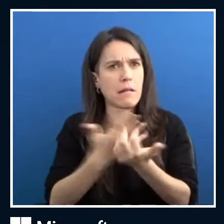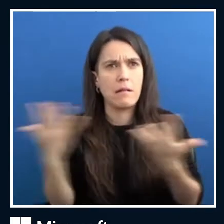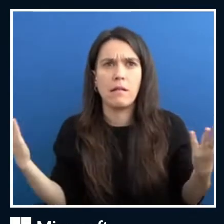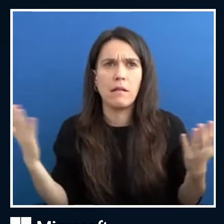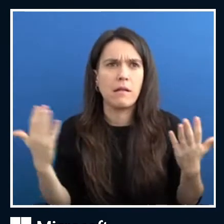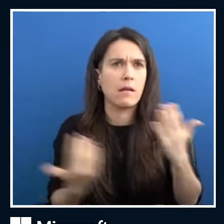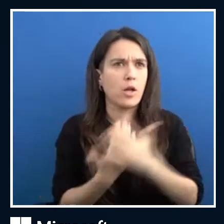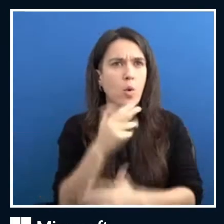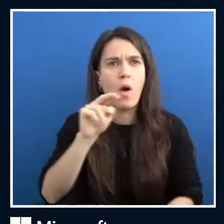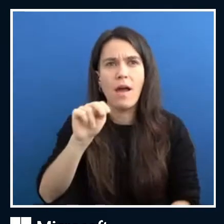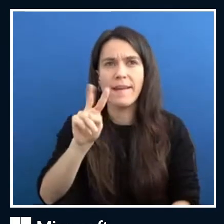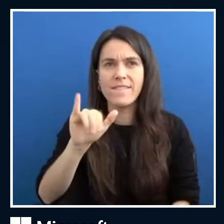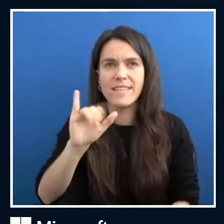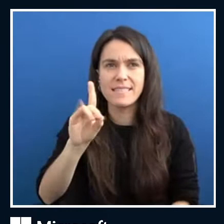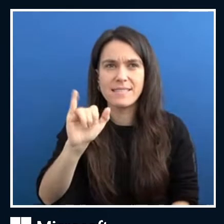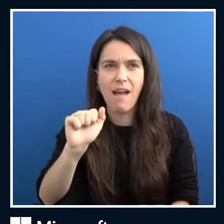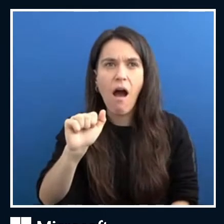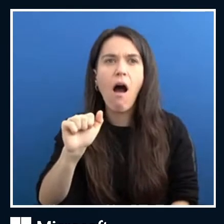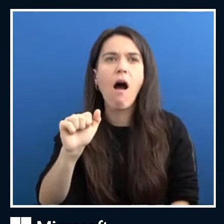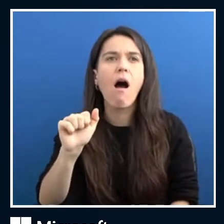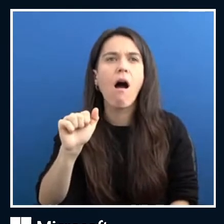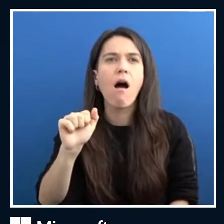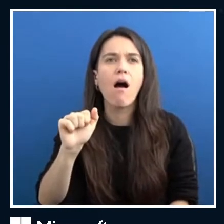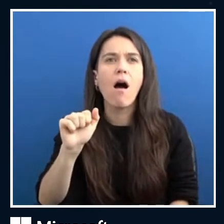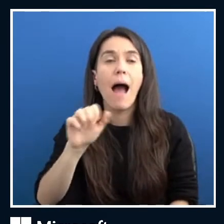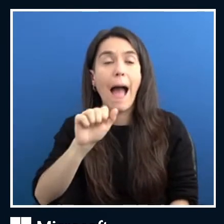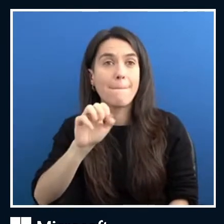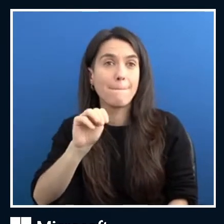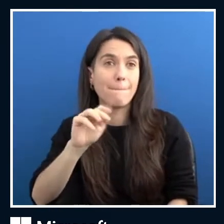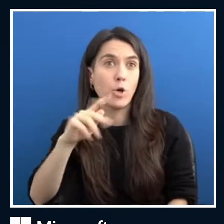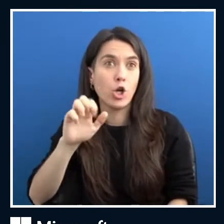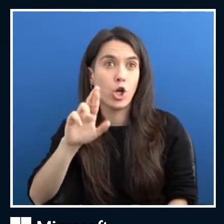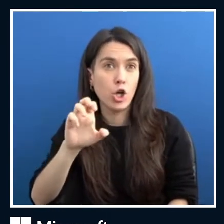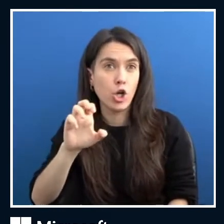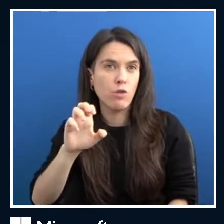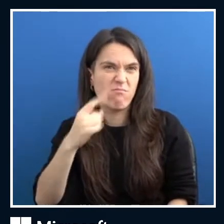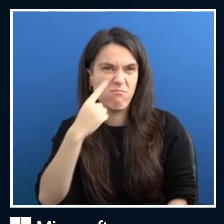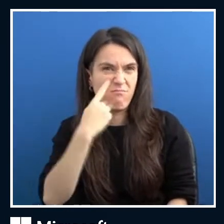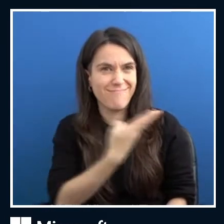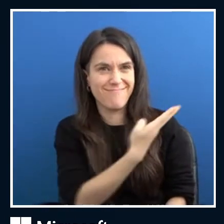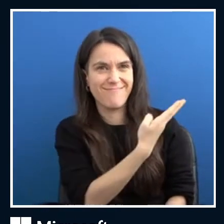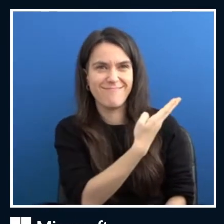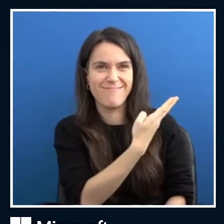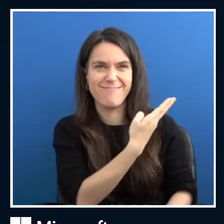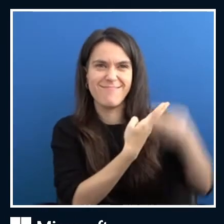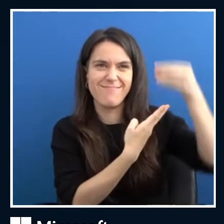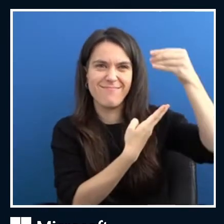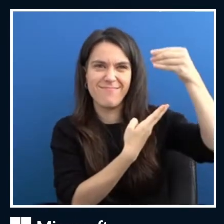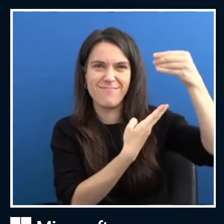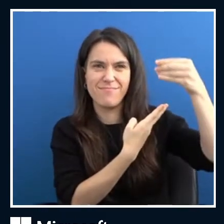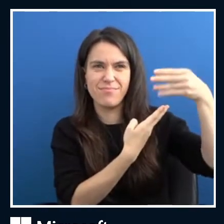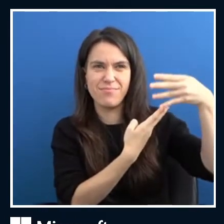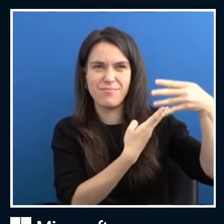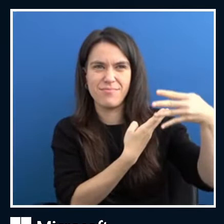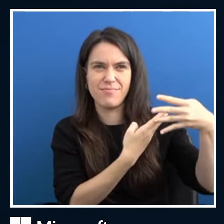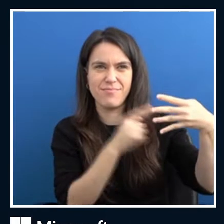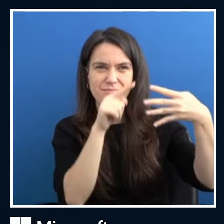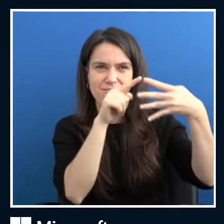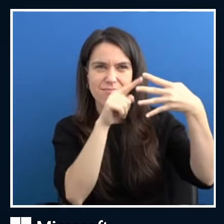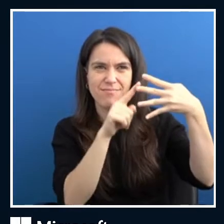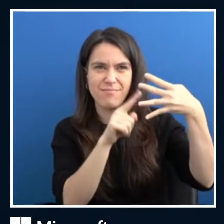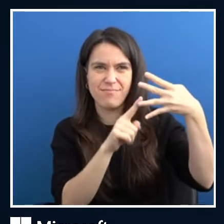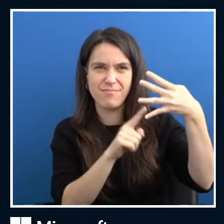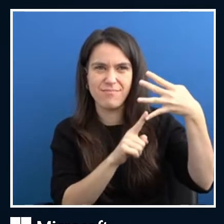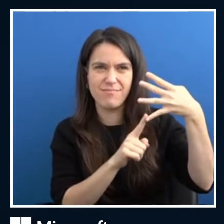Ampere architecture. We know that new Google TPUs do exist, new Apple processor. There are a lot of